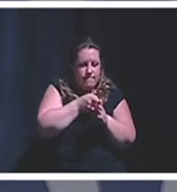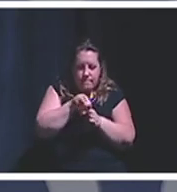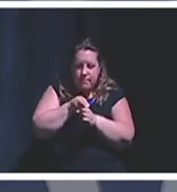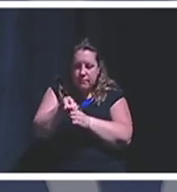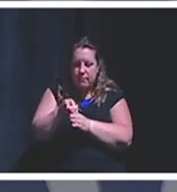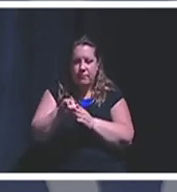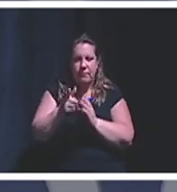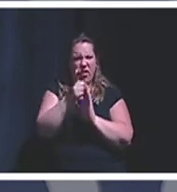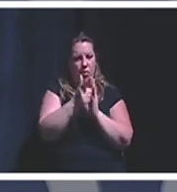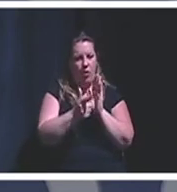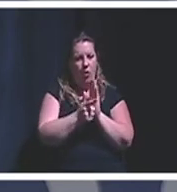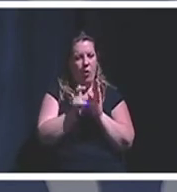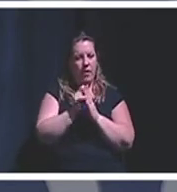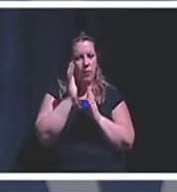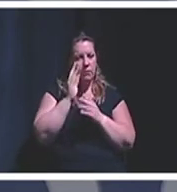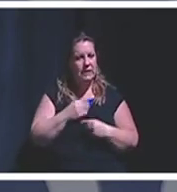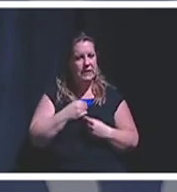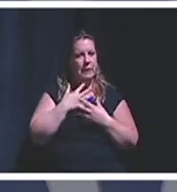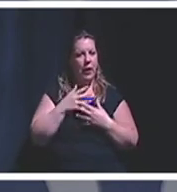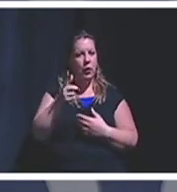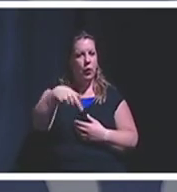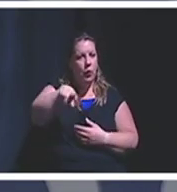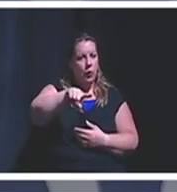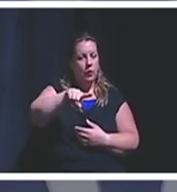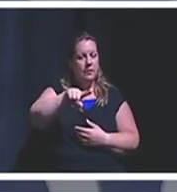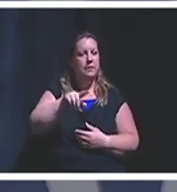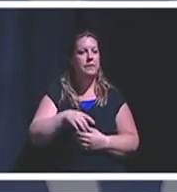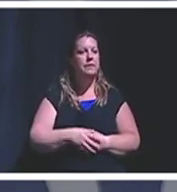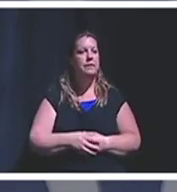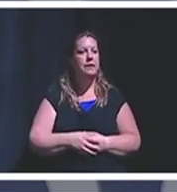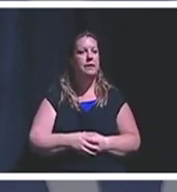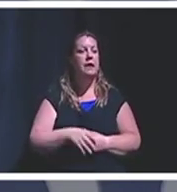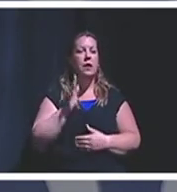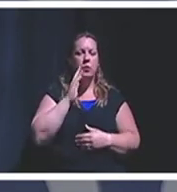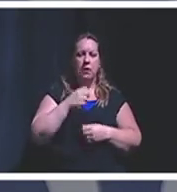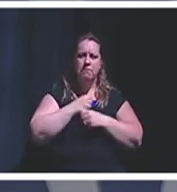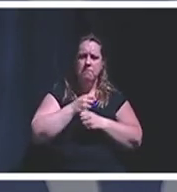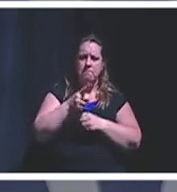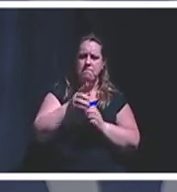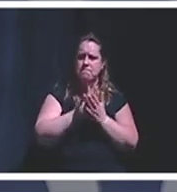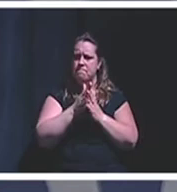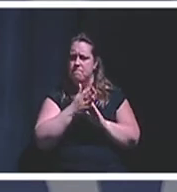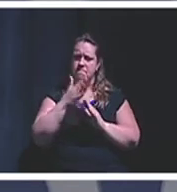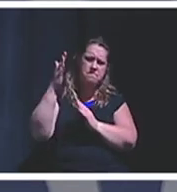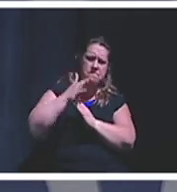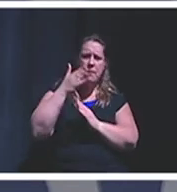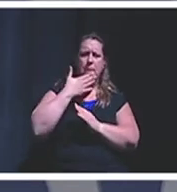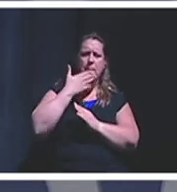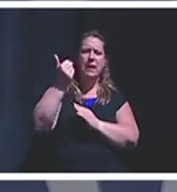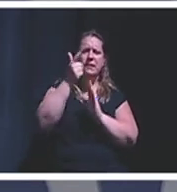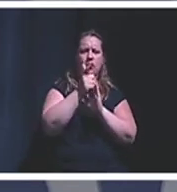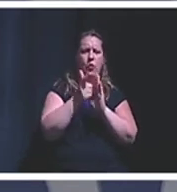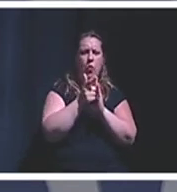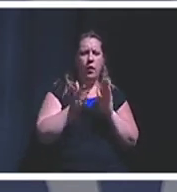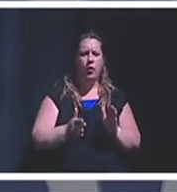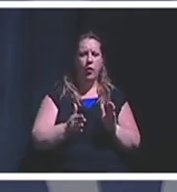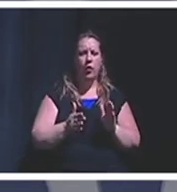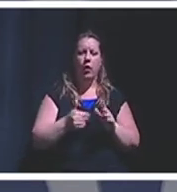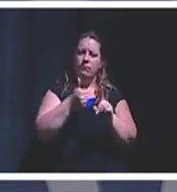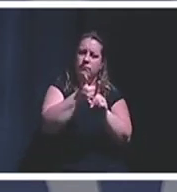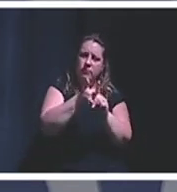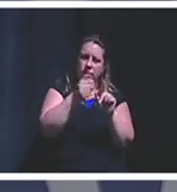you, that causes you to want to be the best lawyer or other type of professional you can